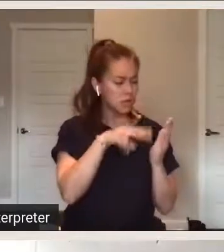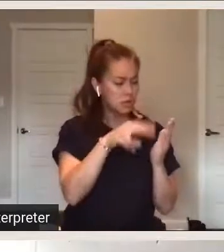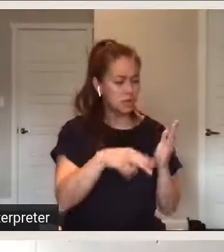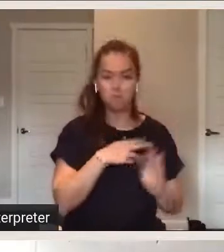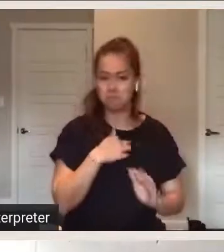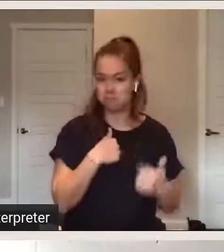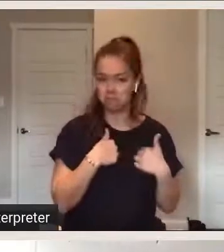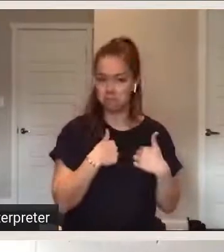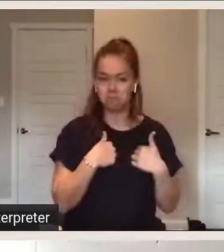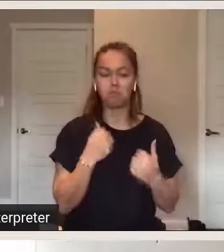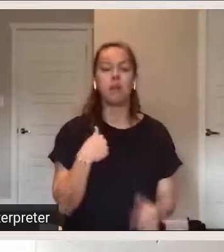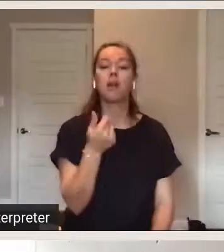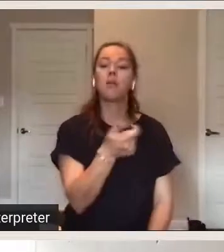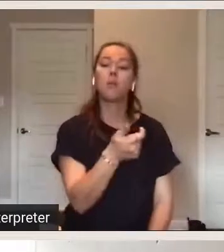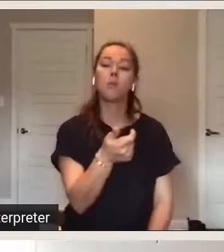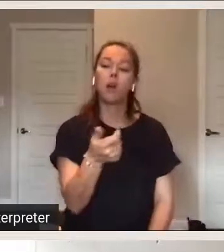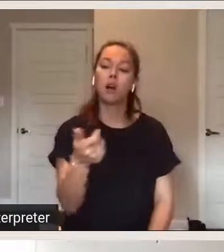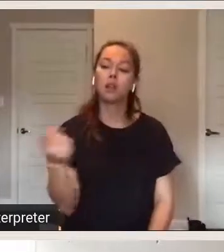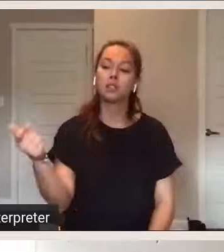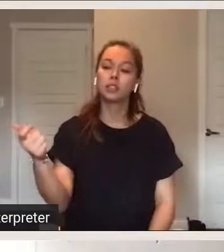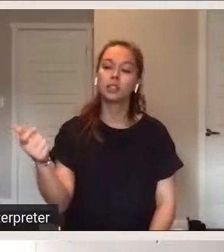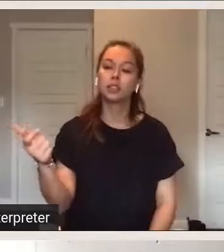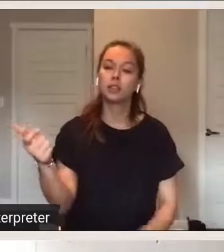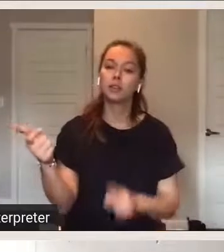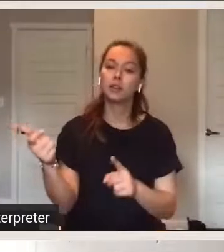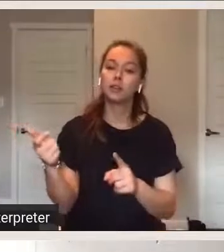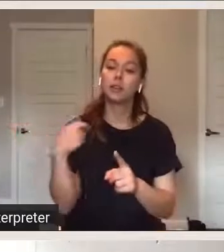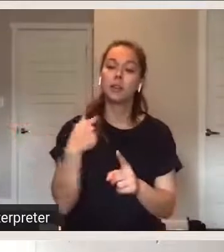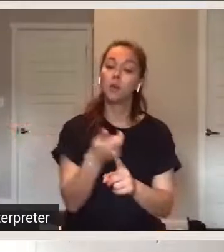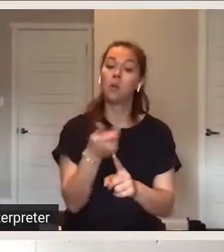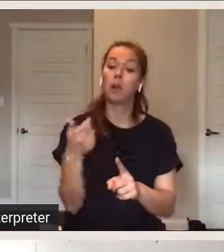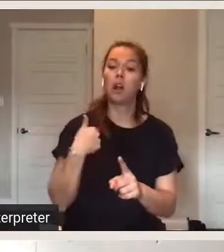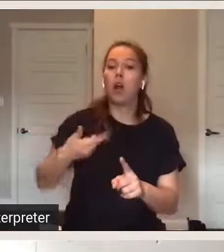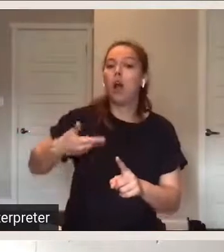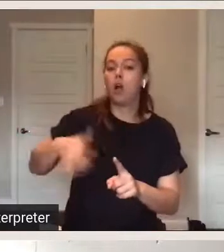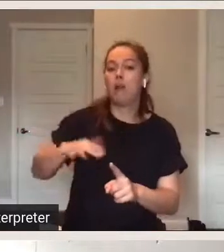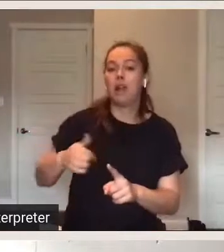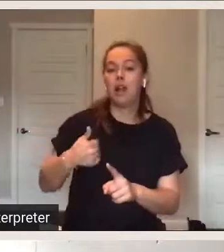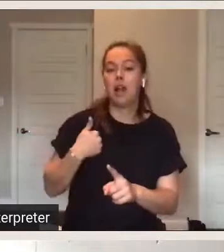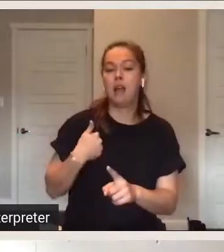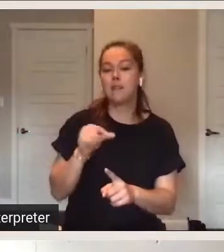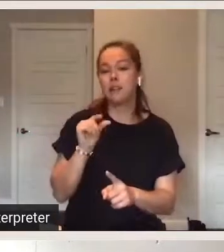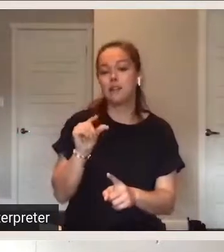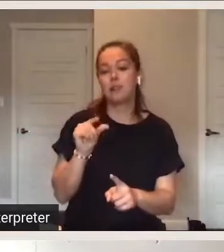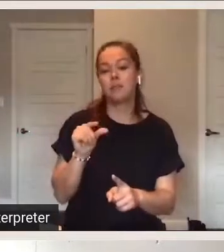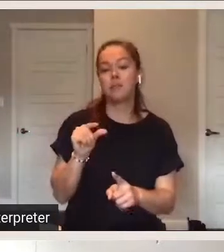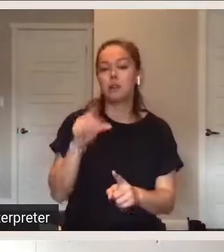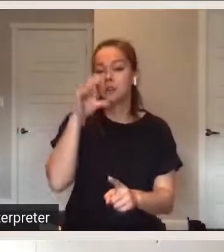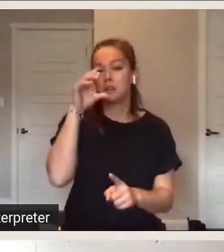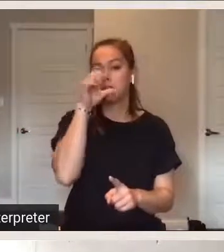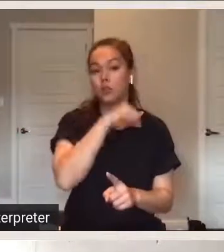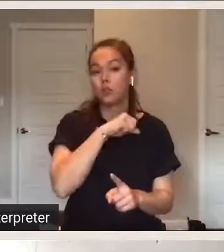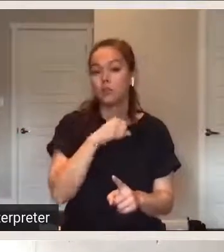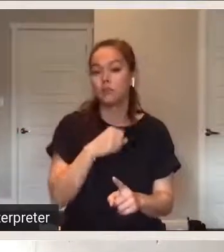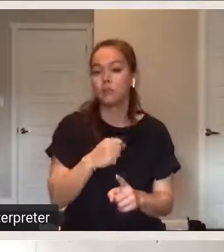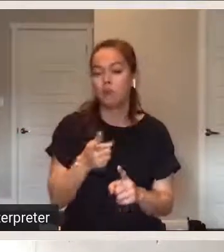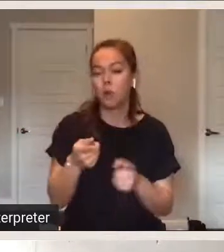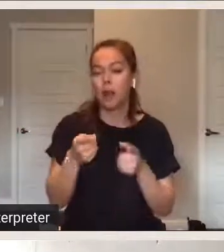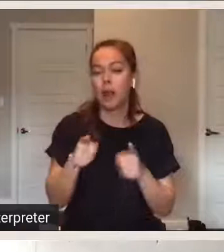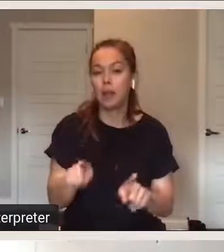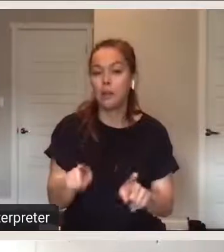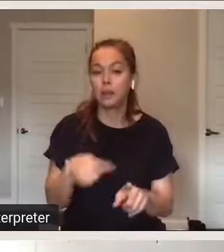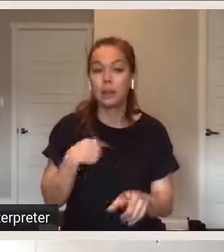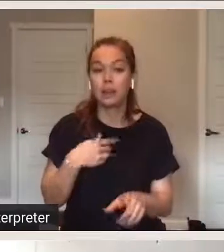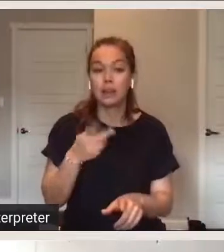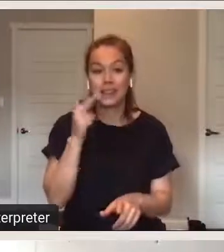of where the film might go. And then that opening scene, when the hand shifts, my heart rate actually